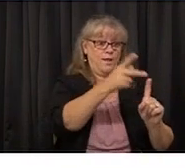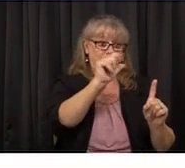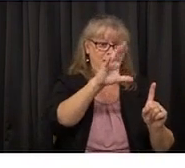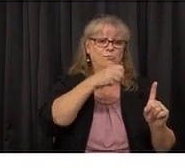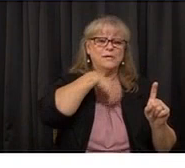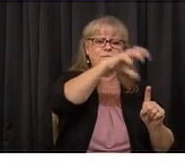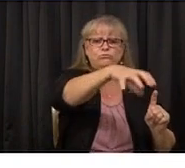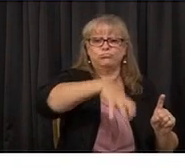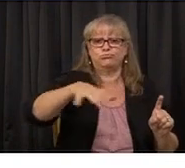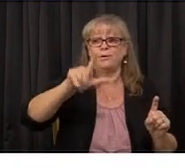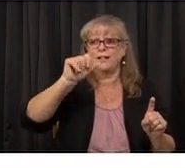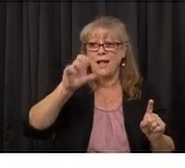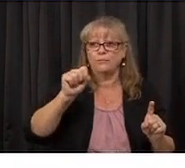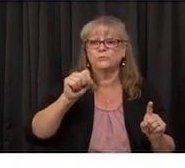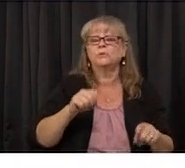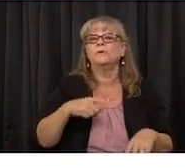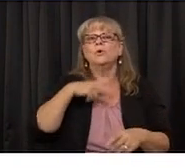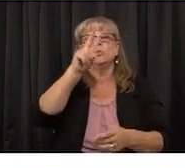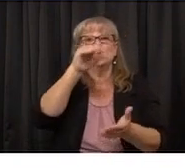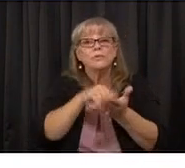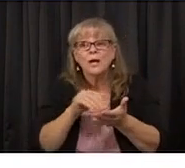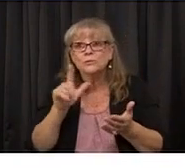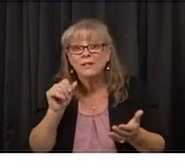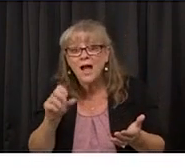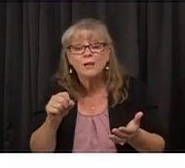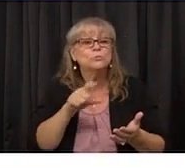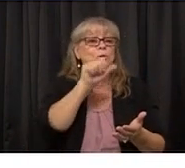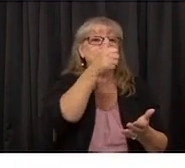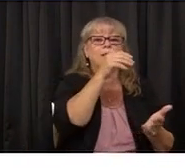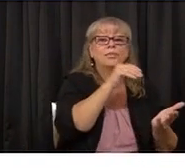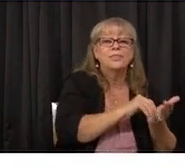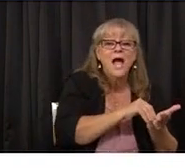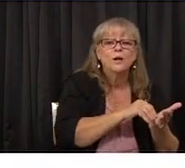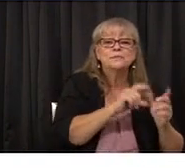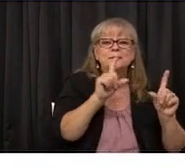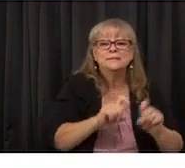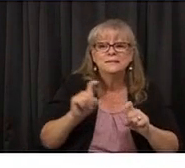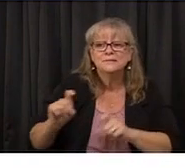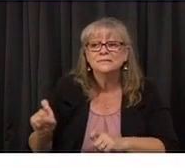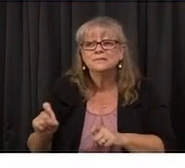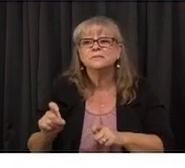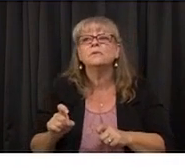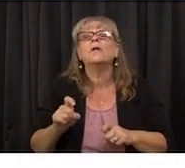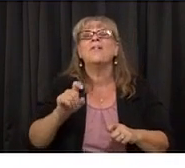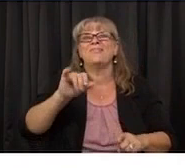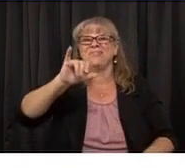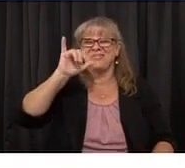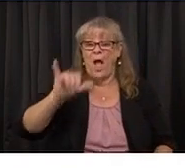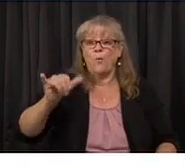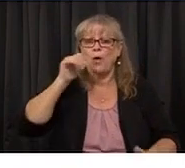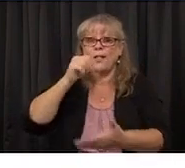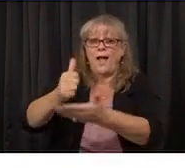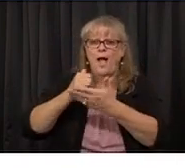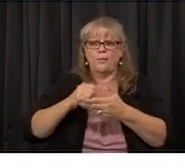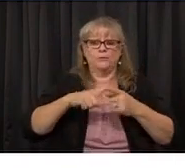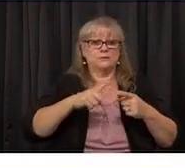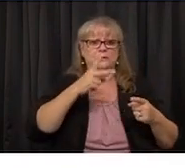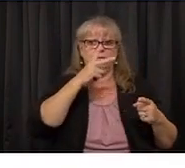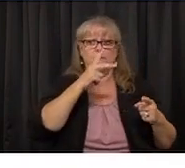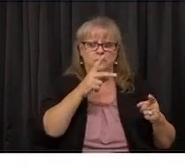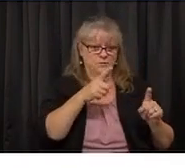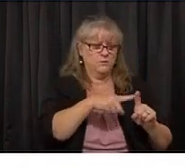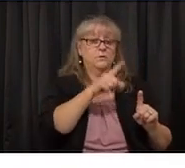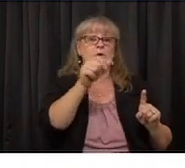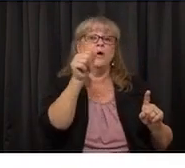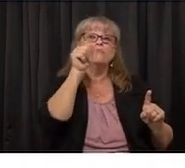and ATCG for 1,200 a day. That's going to be a big part of us processing thousands of more tests each day within a